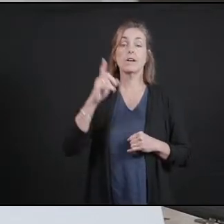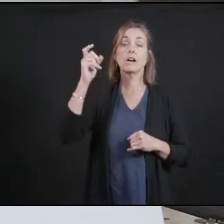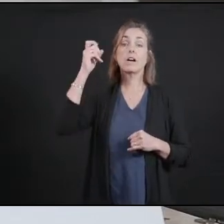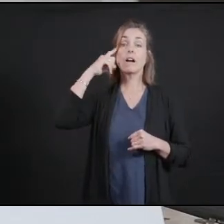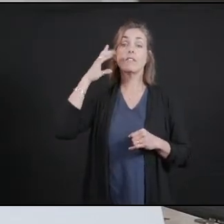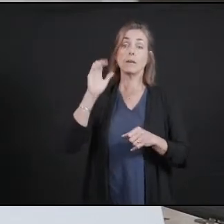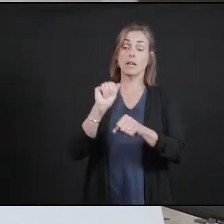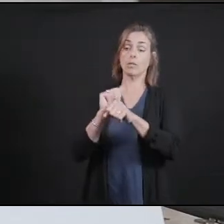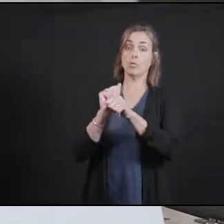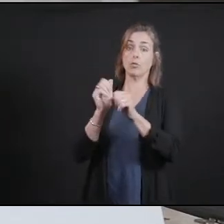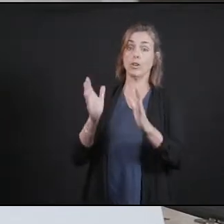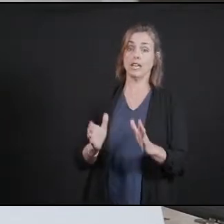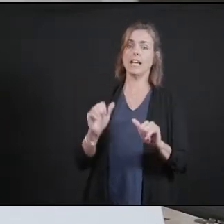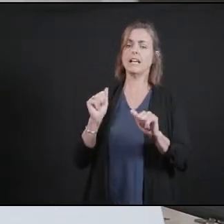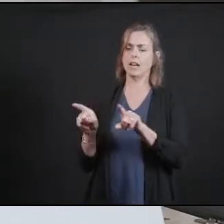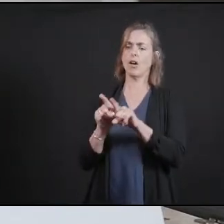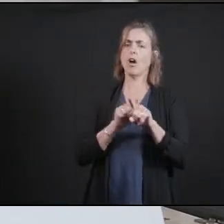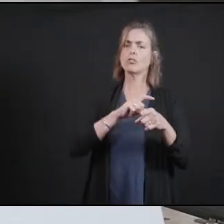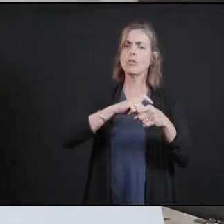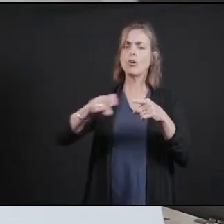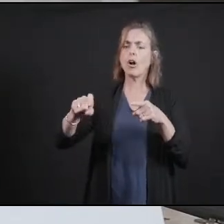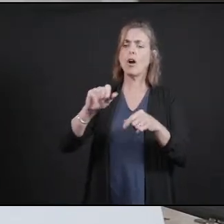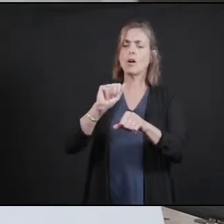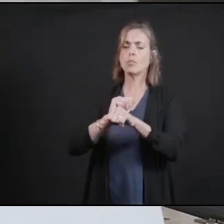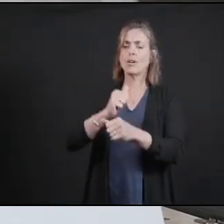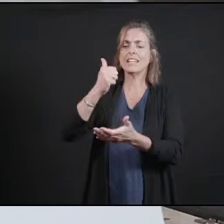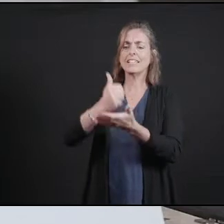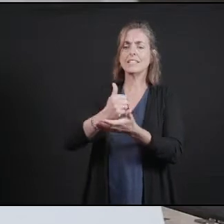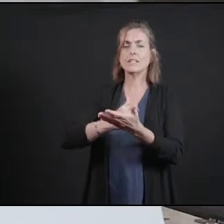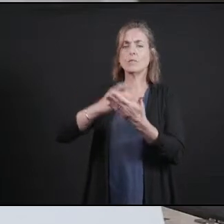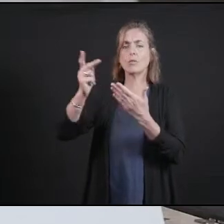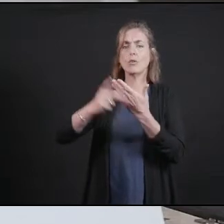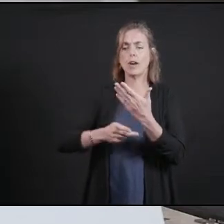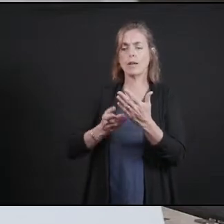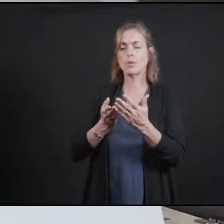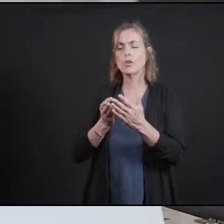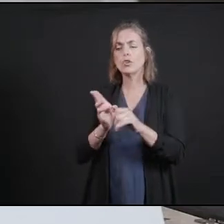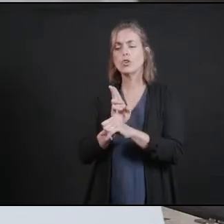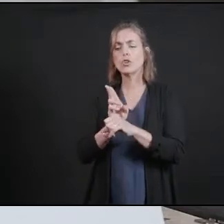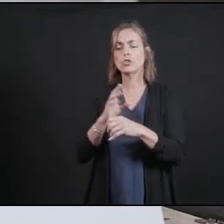1-800-985-5990. The National Suicide Prevention Lifeline in Spanish,